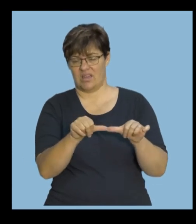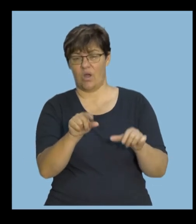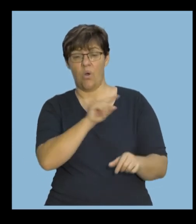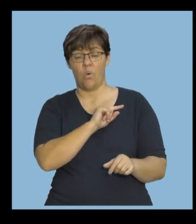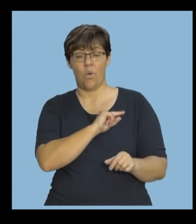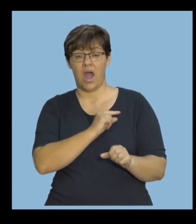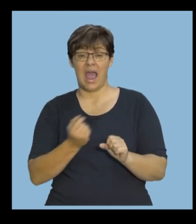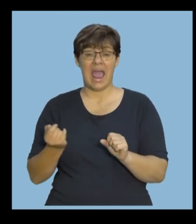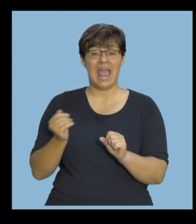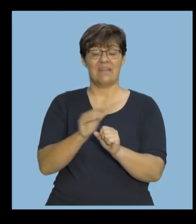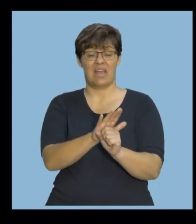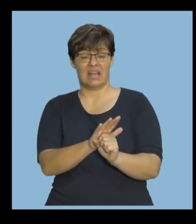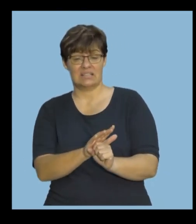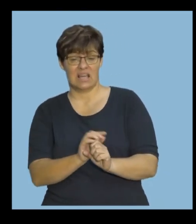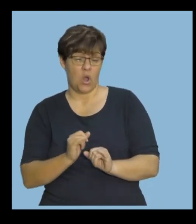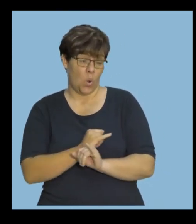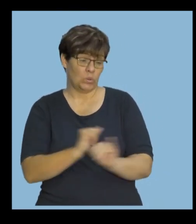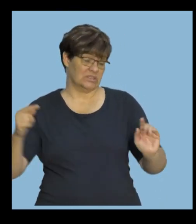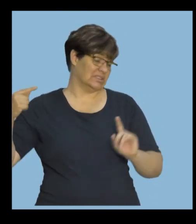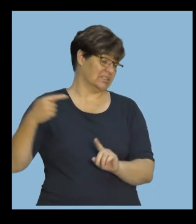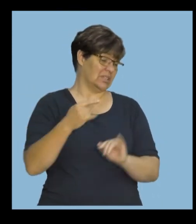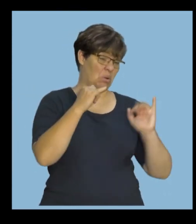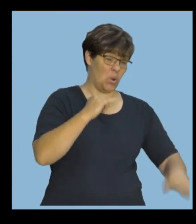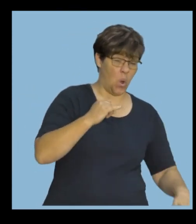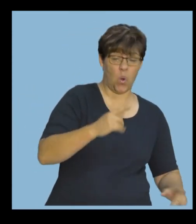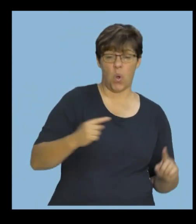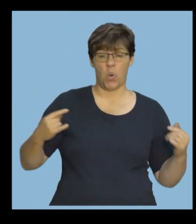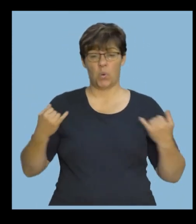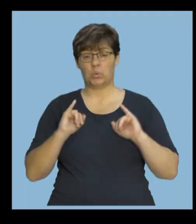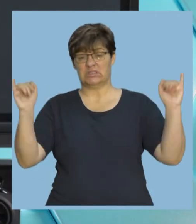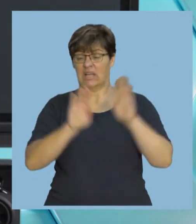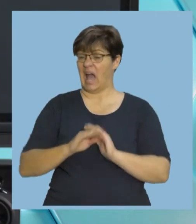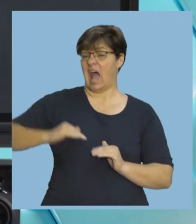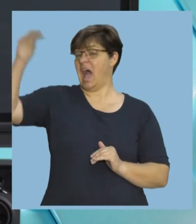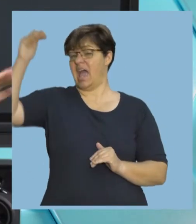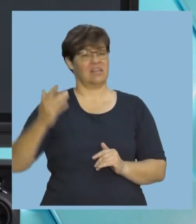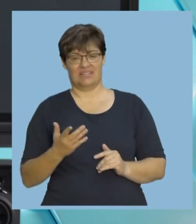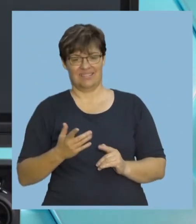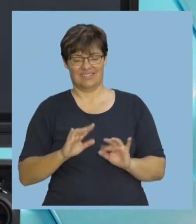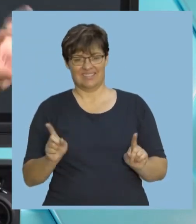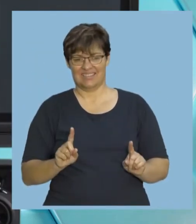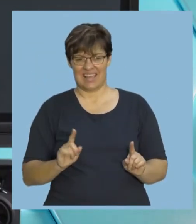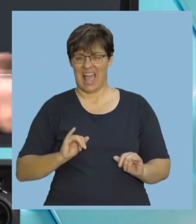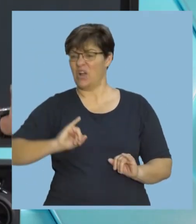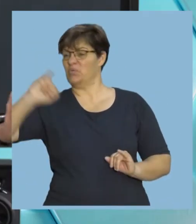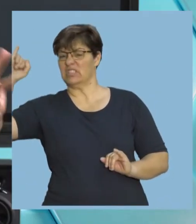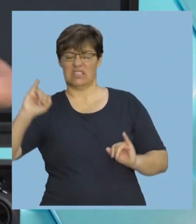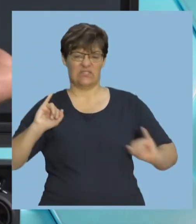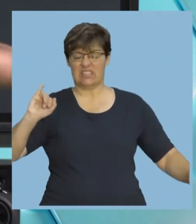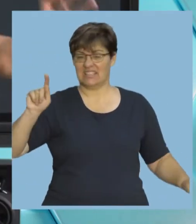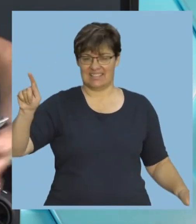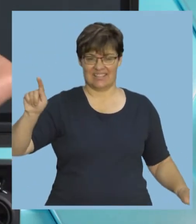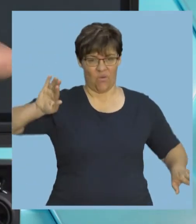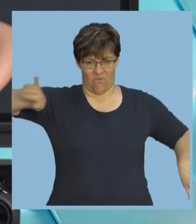it is not affected by the extreme. Think about this. So the interquartile is not affected by the extreme. What are